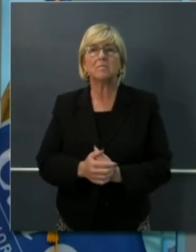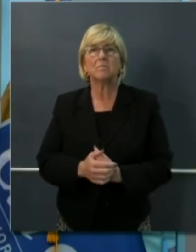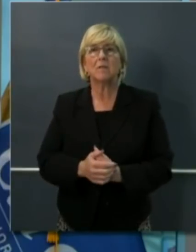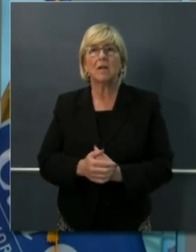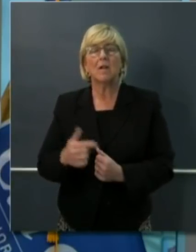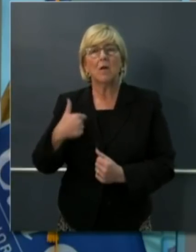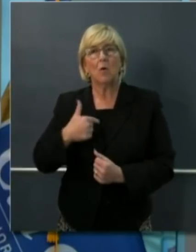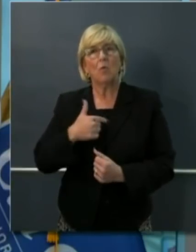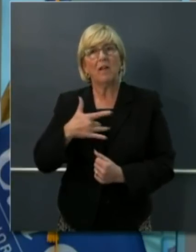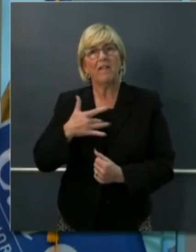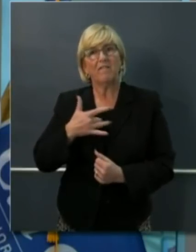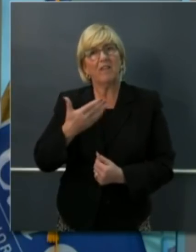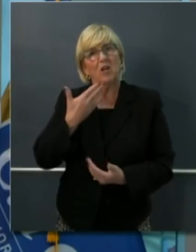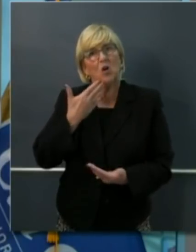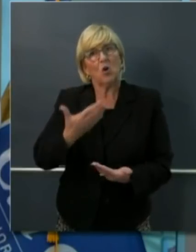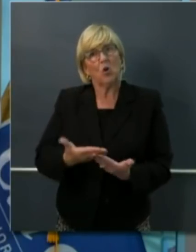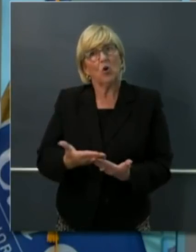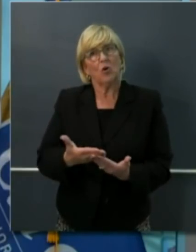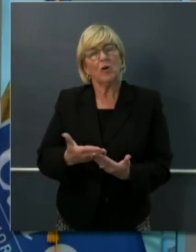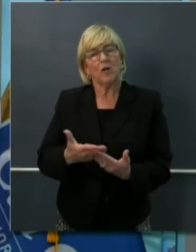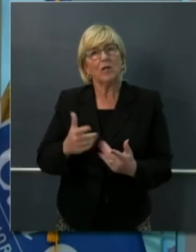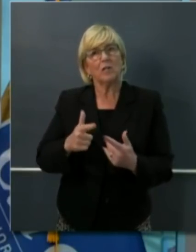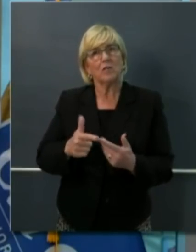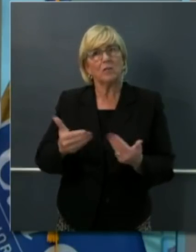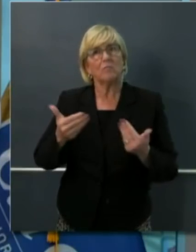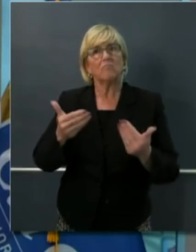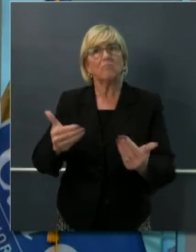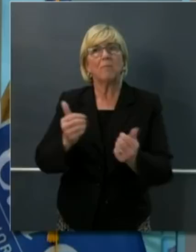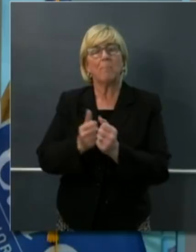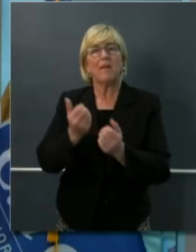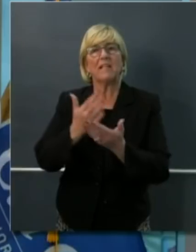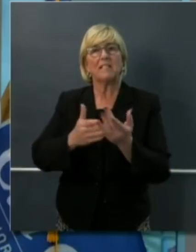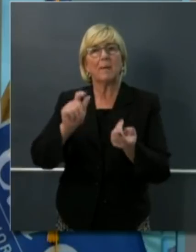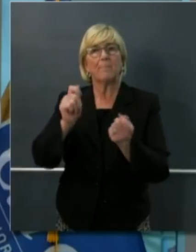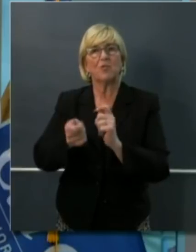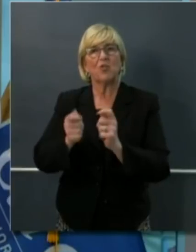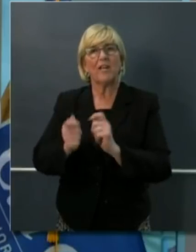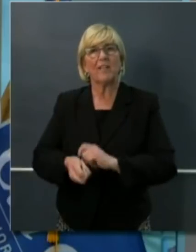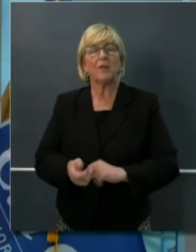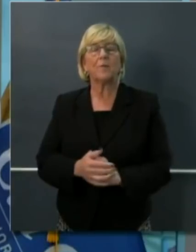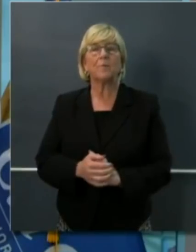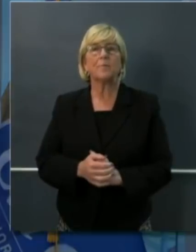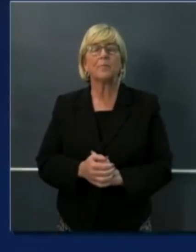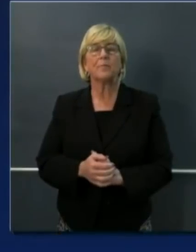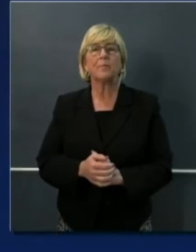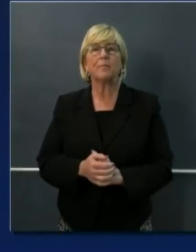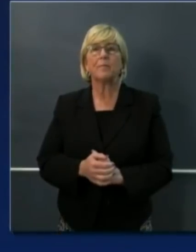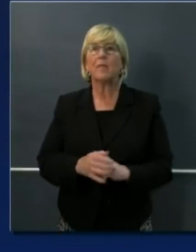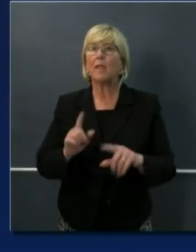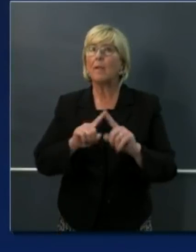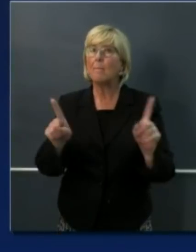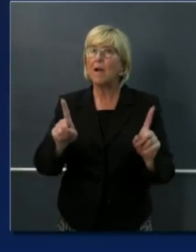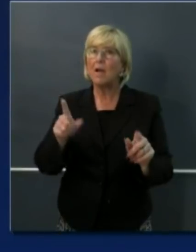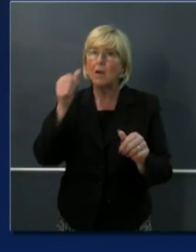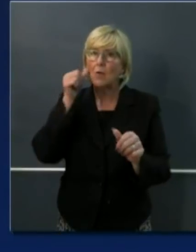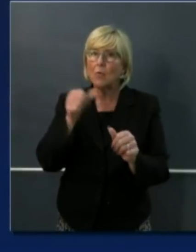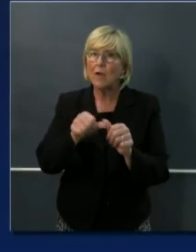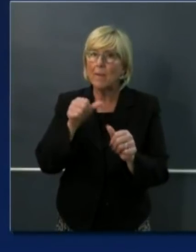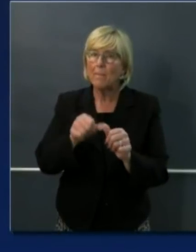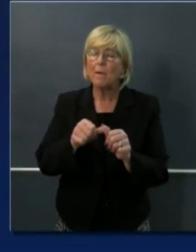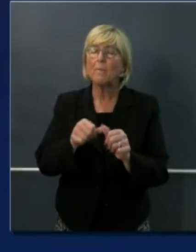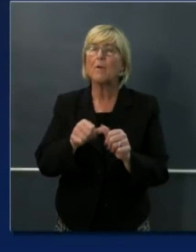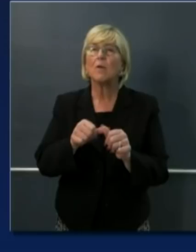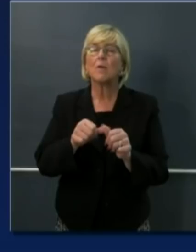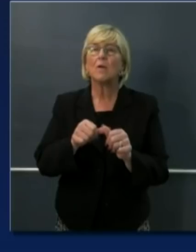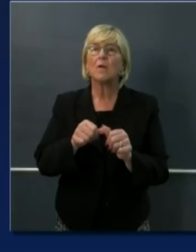in the directions that the governor laid out moments ago. I want to remind you a little bit more of the detail of our indicator